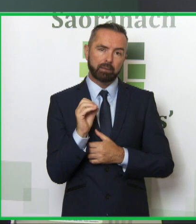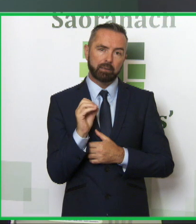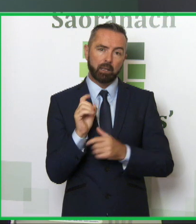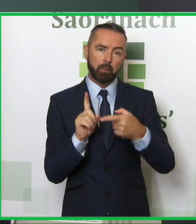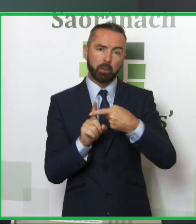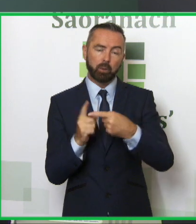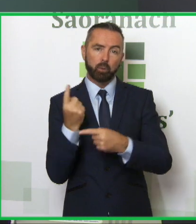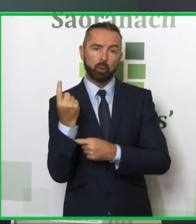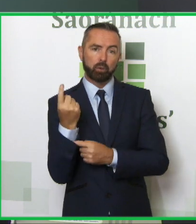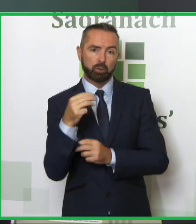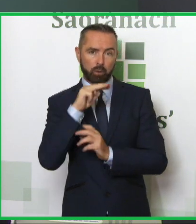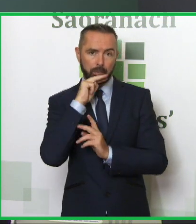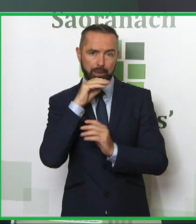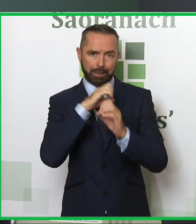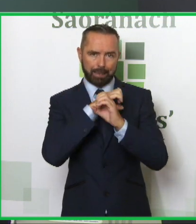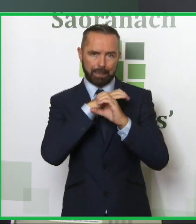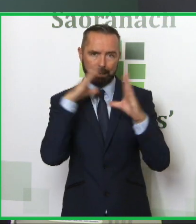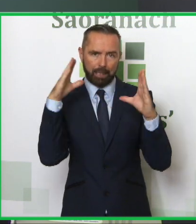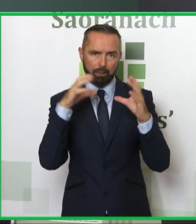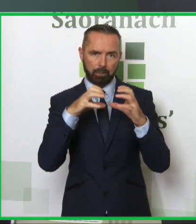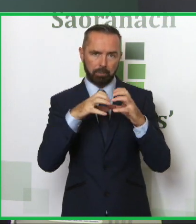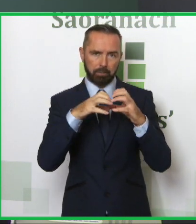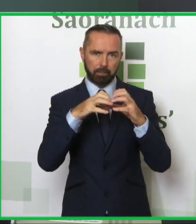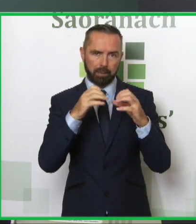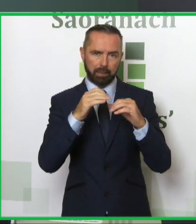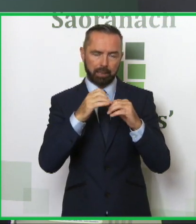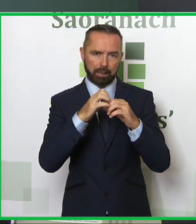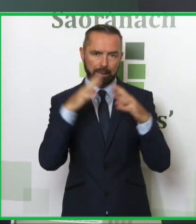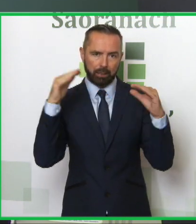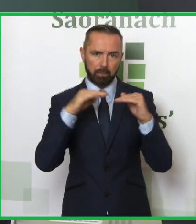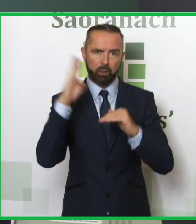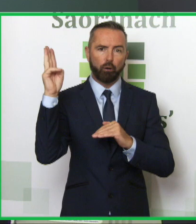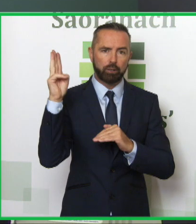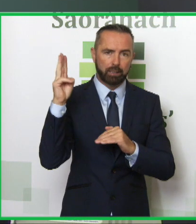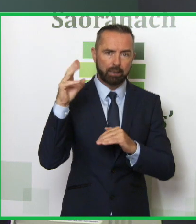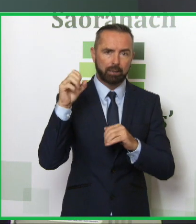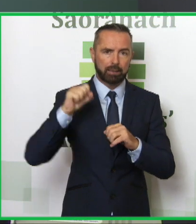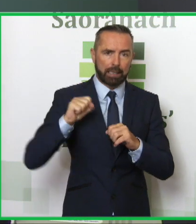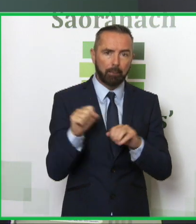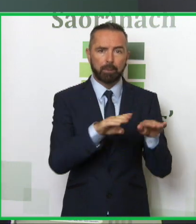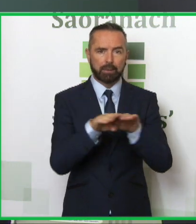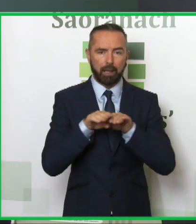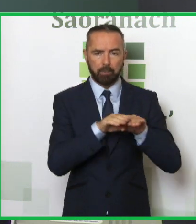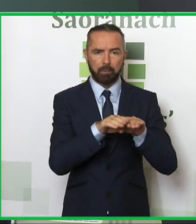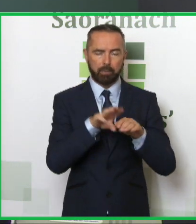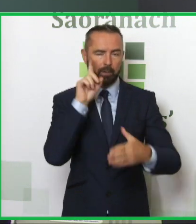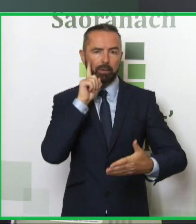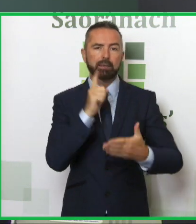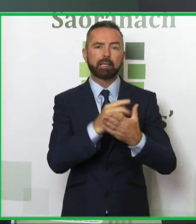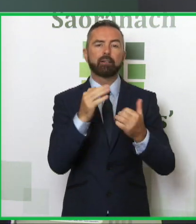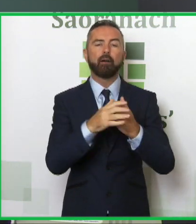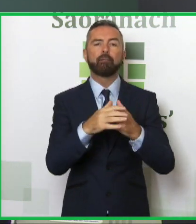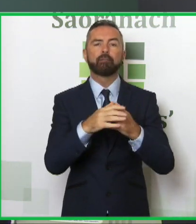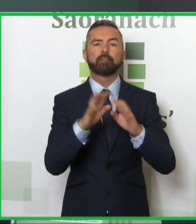vote, in other words, a clear majority to retain the status quo, then that is the decision of the